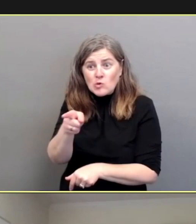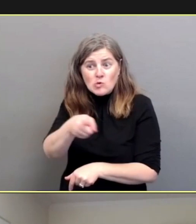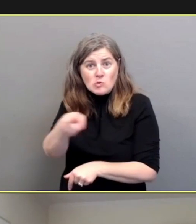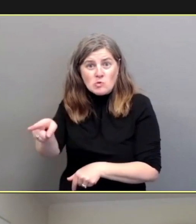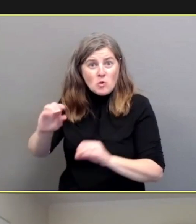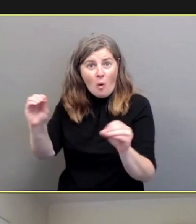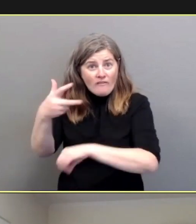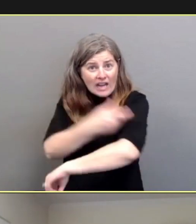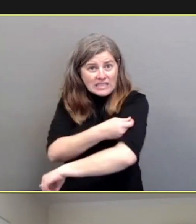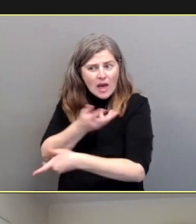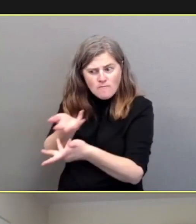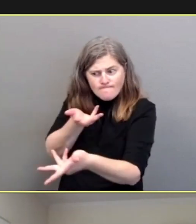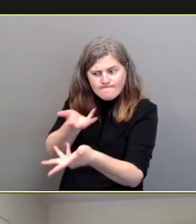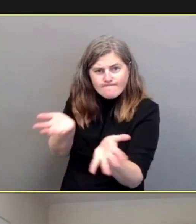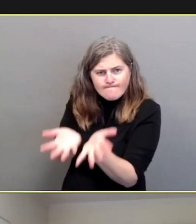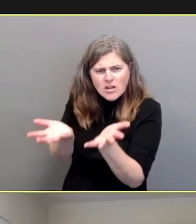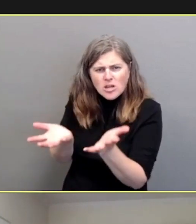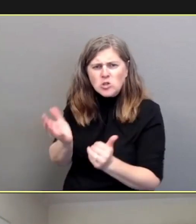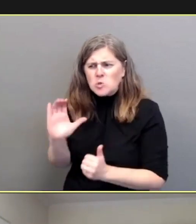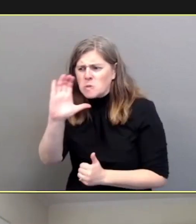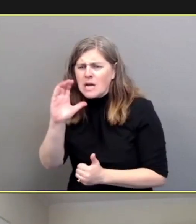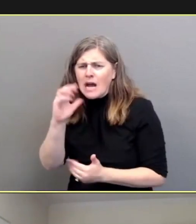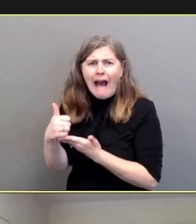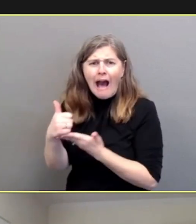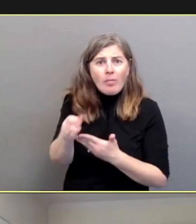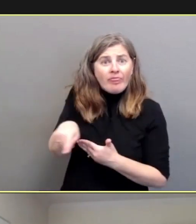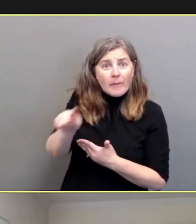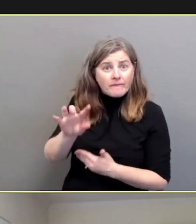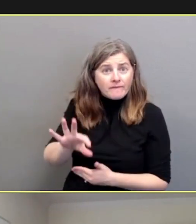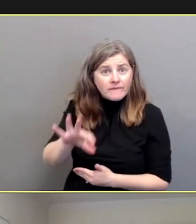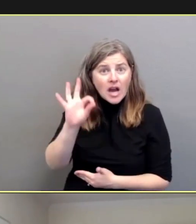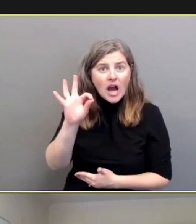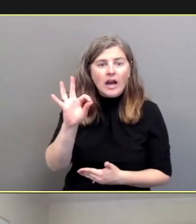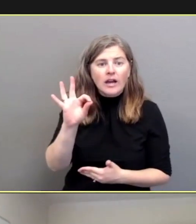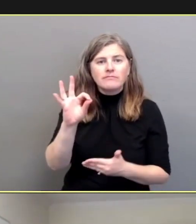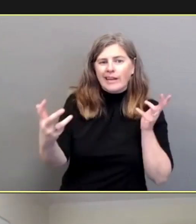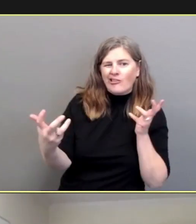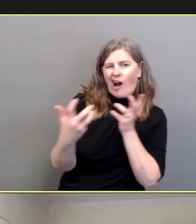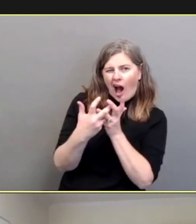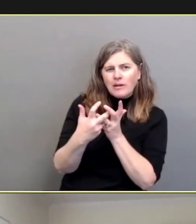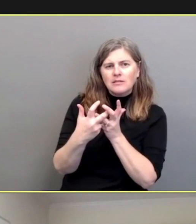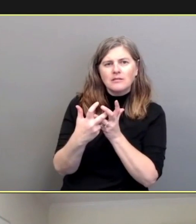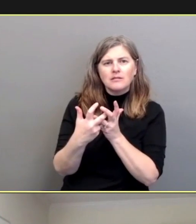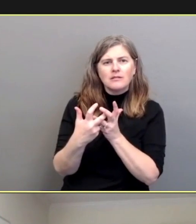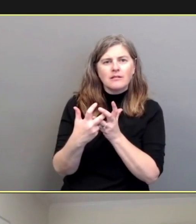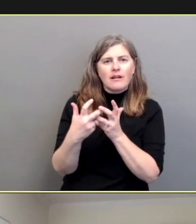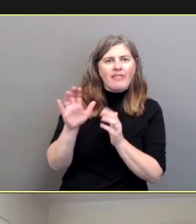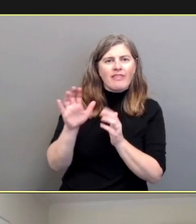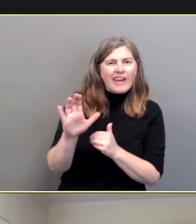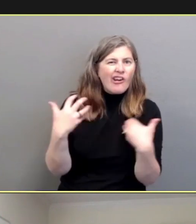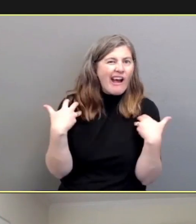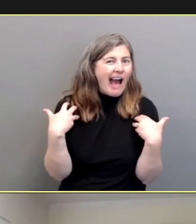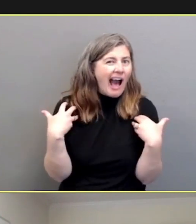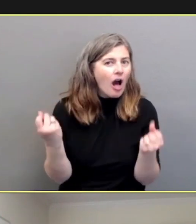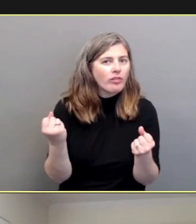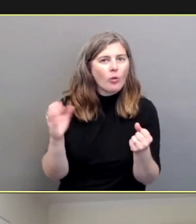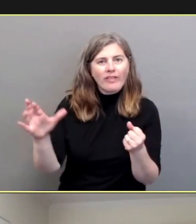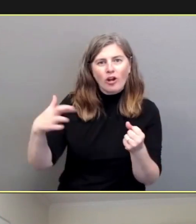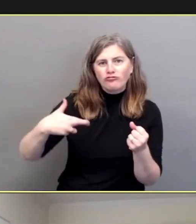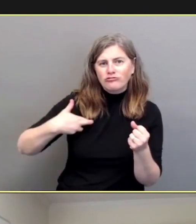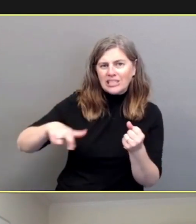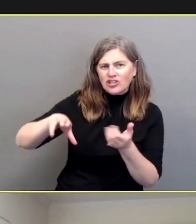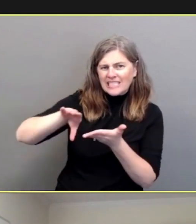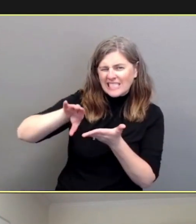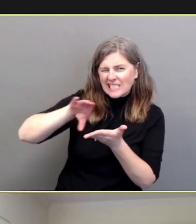vaccinated to find or help them find and accommodate health or religious exemptions. They've managed